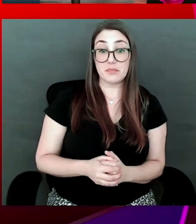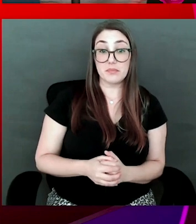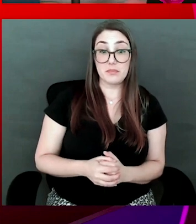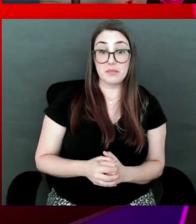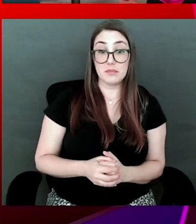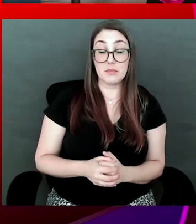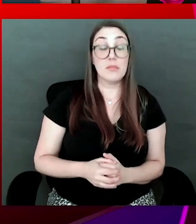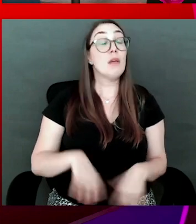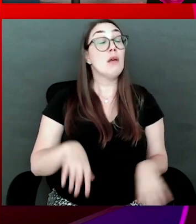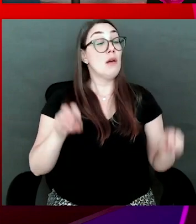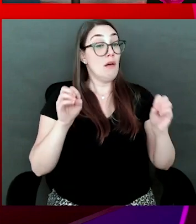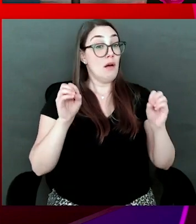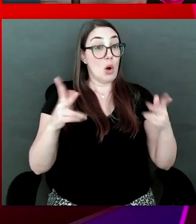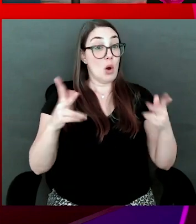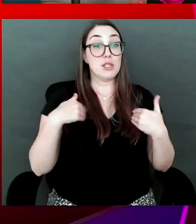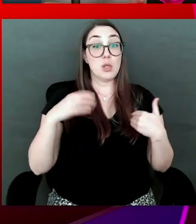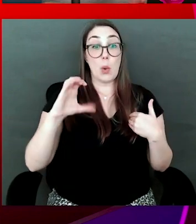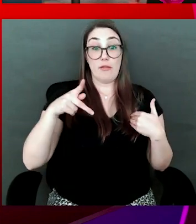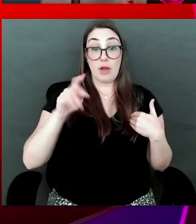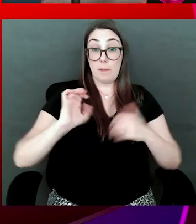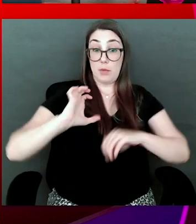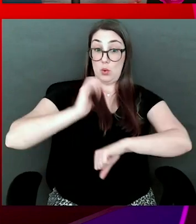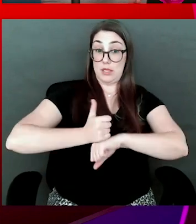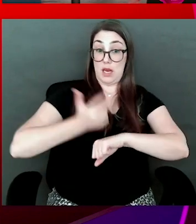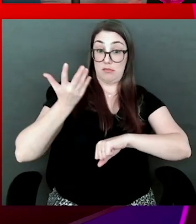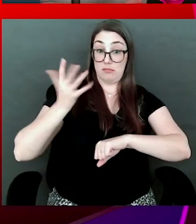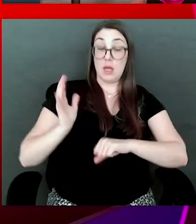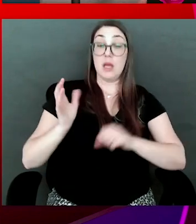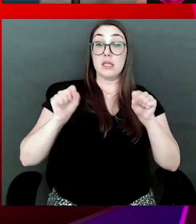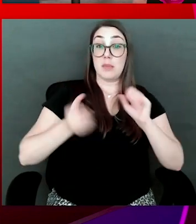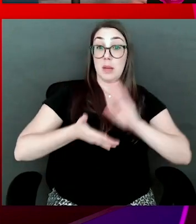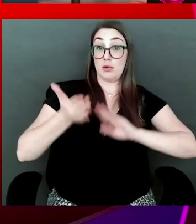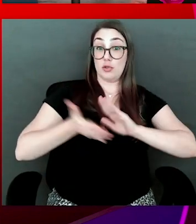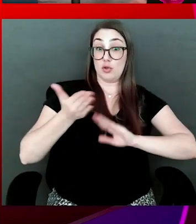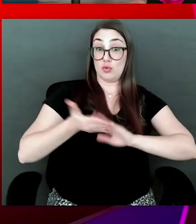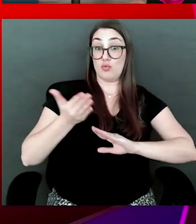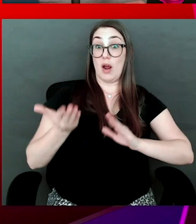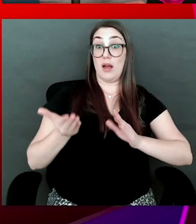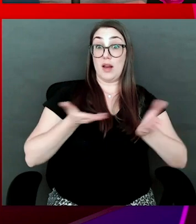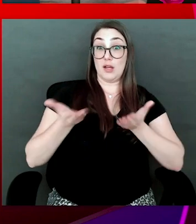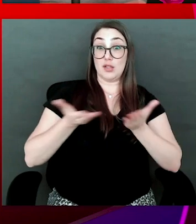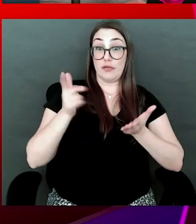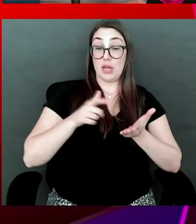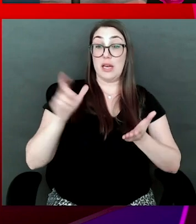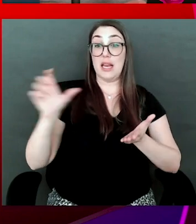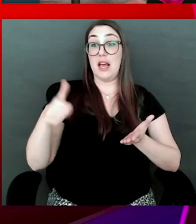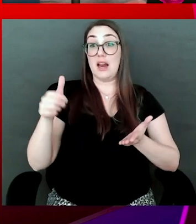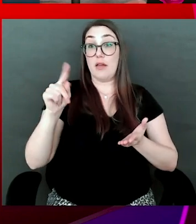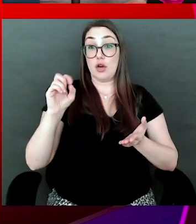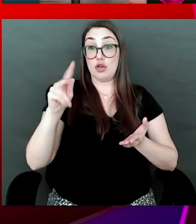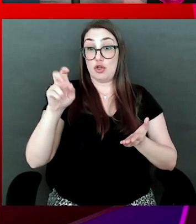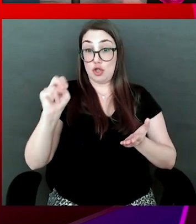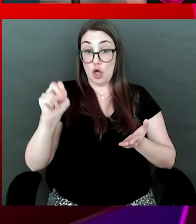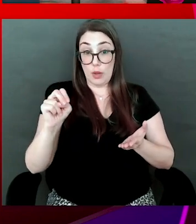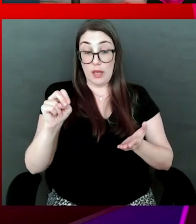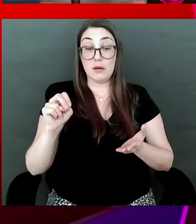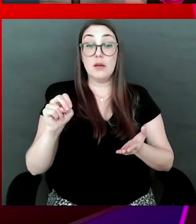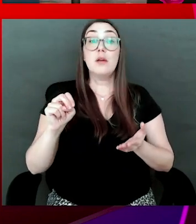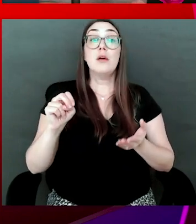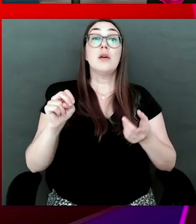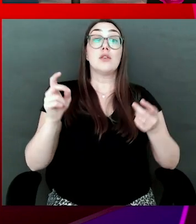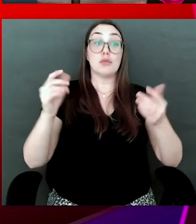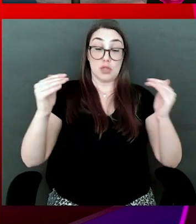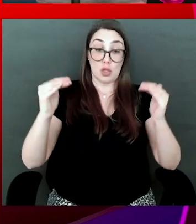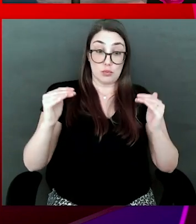All right, so we have the compute set up. So to be able to run a game server, we need an authentication token. So we call